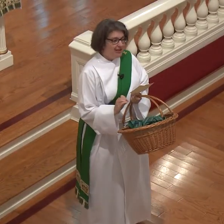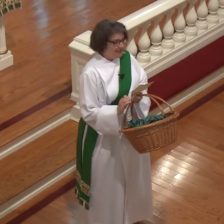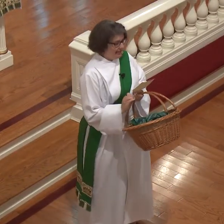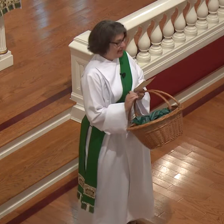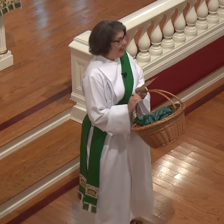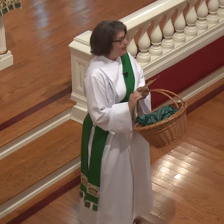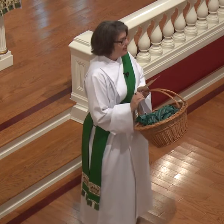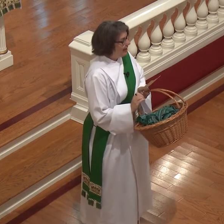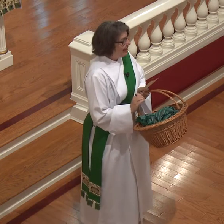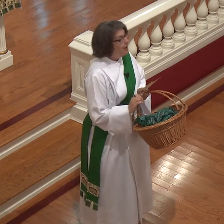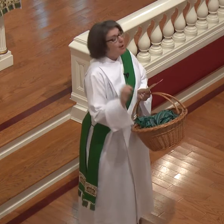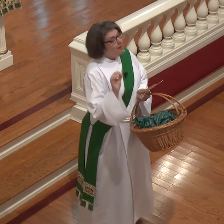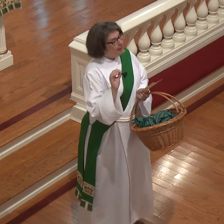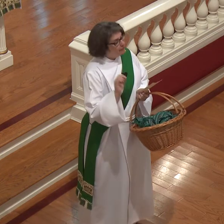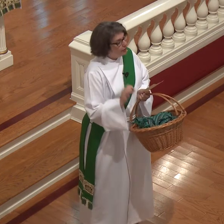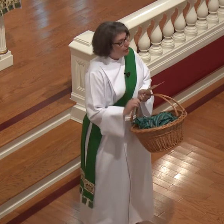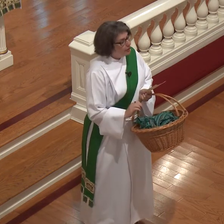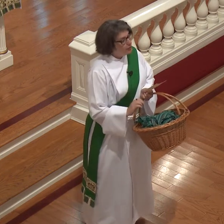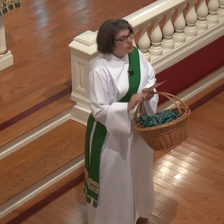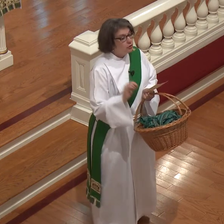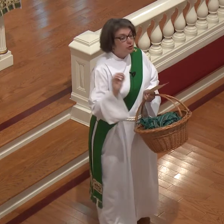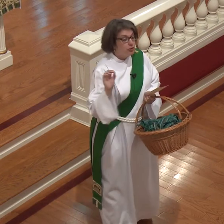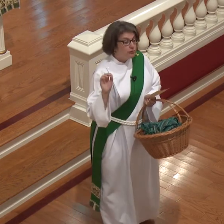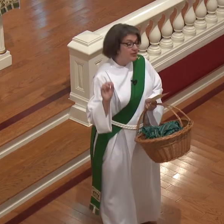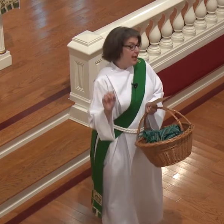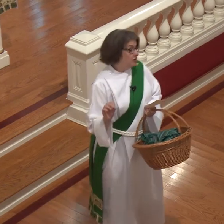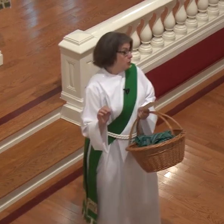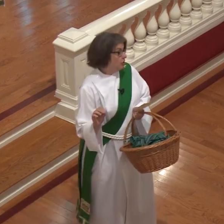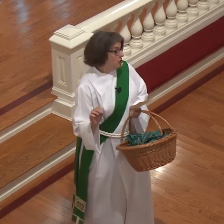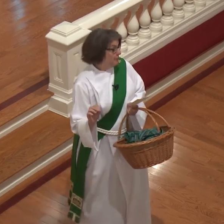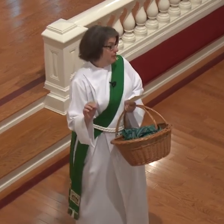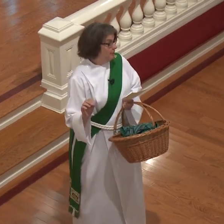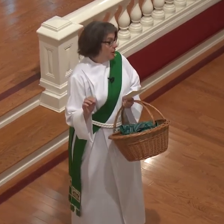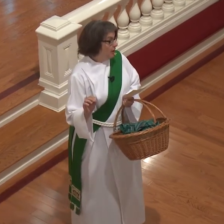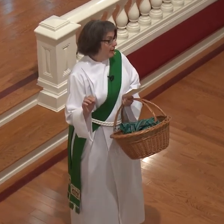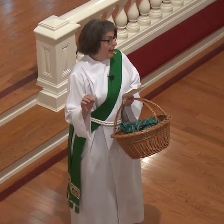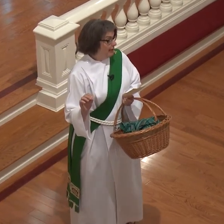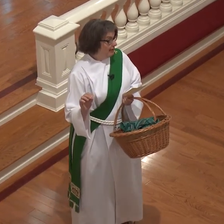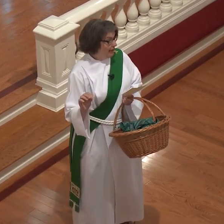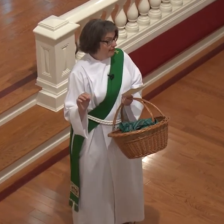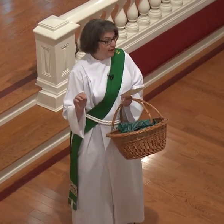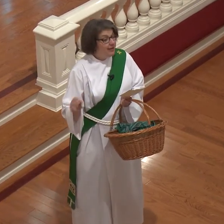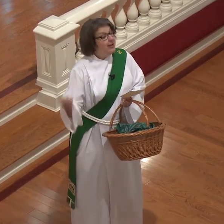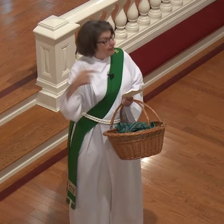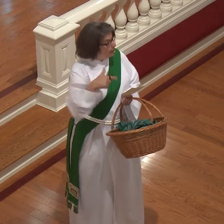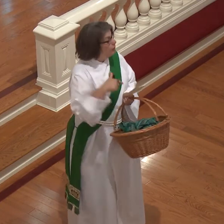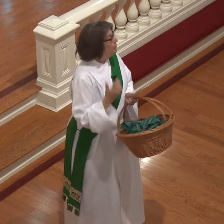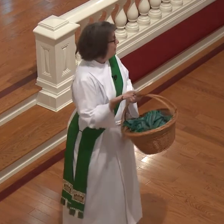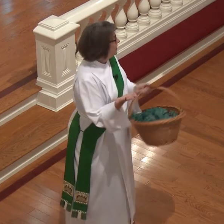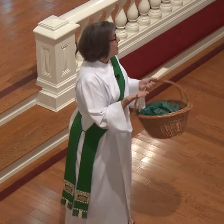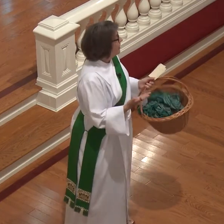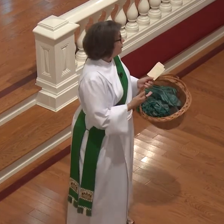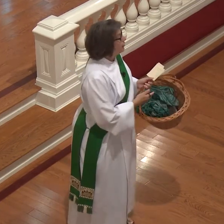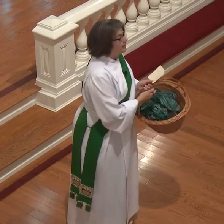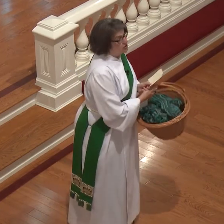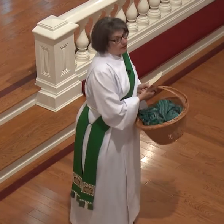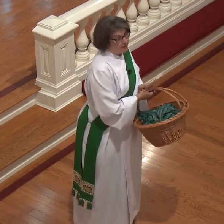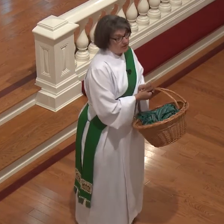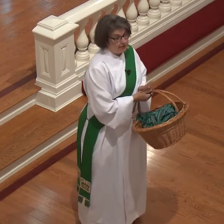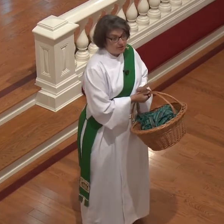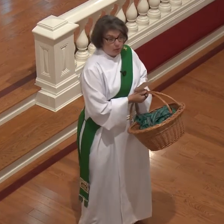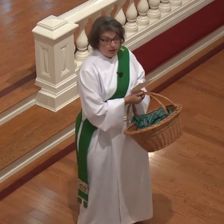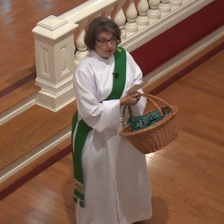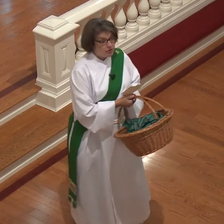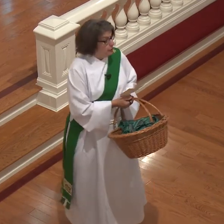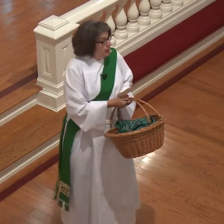backpack blessing that day. But for those who choose not to worship in the park at 11, there will be a 9:30